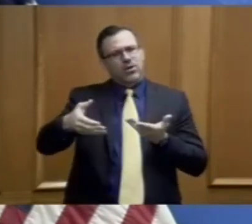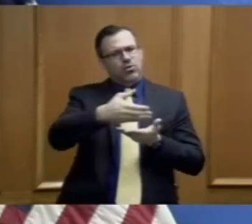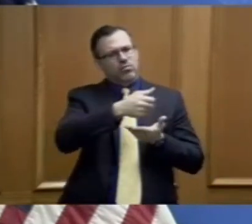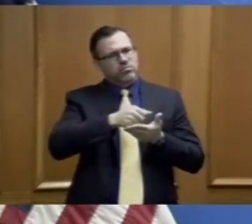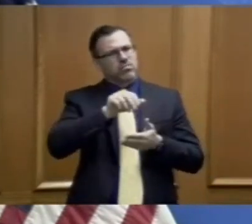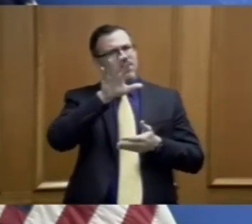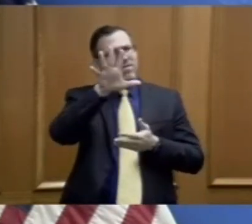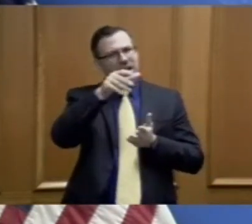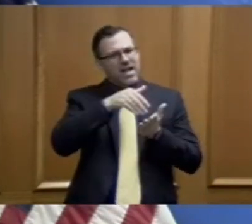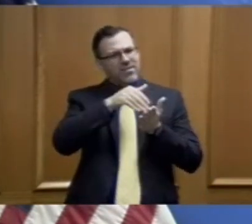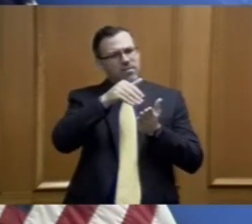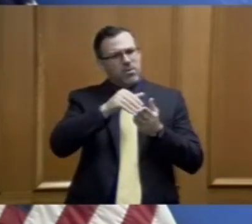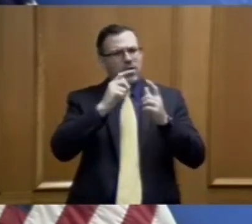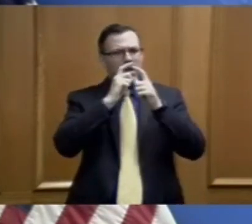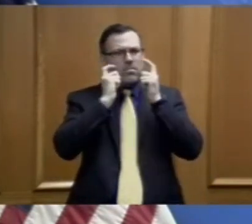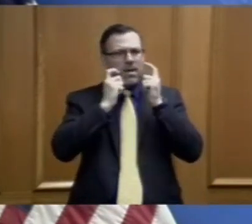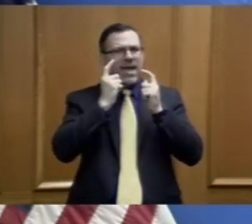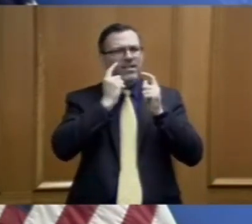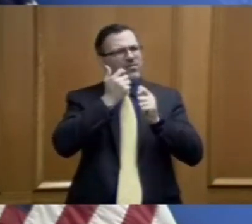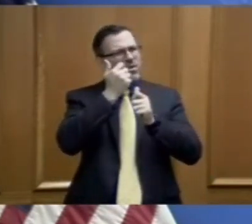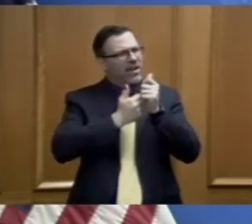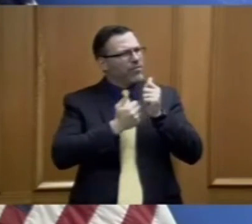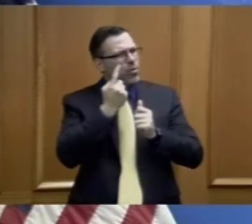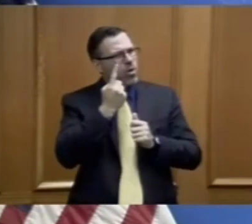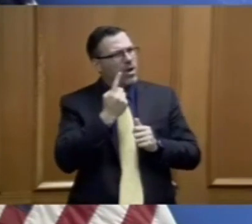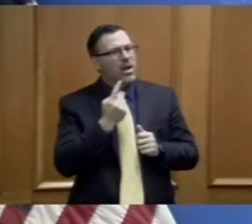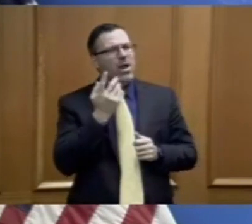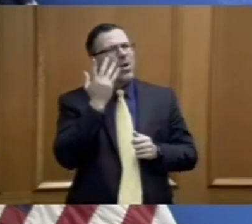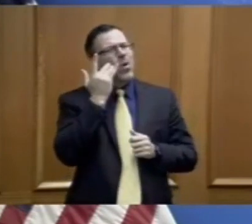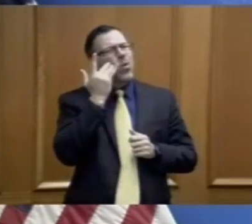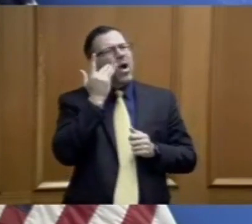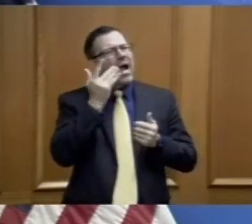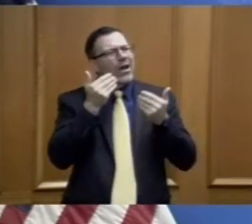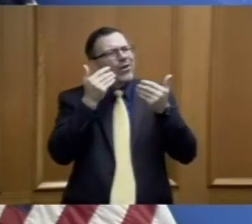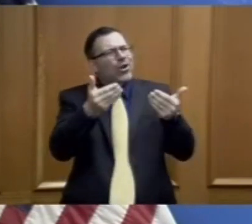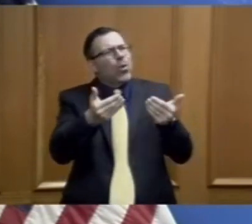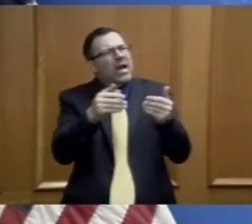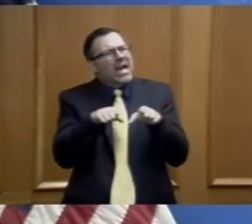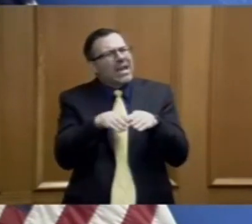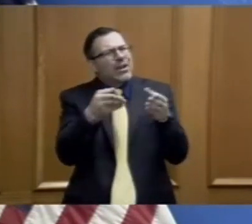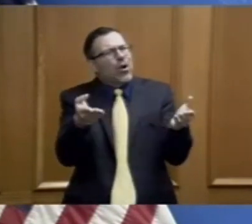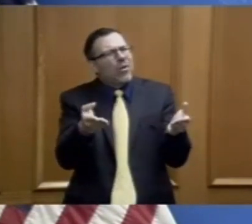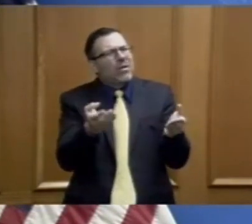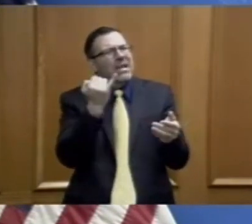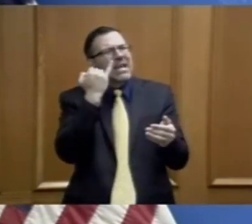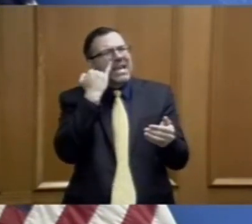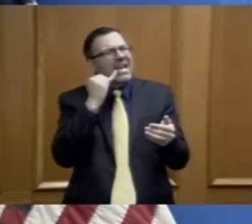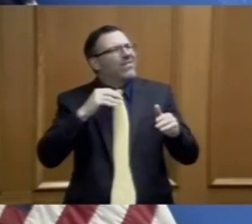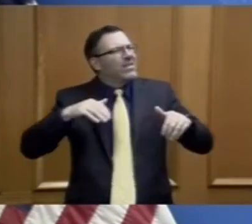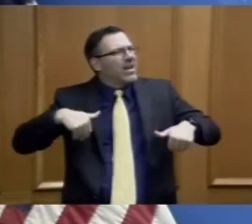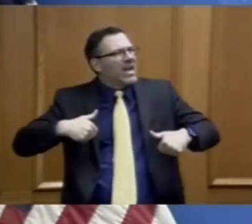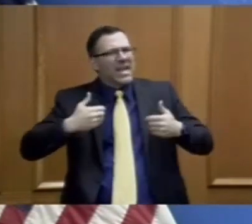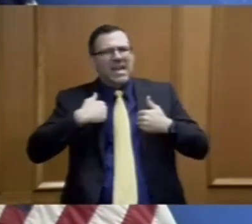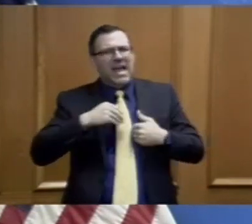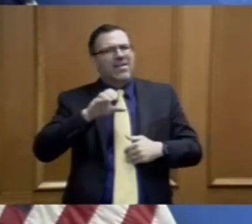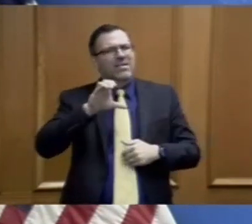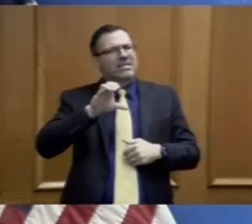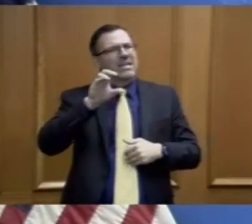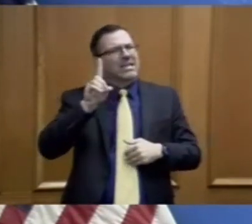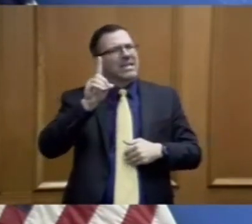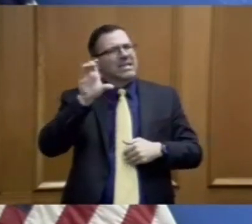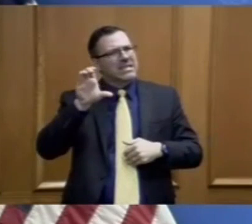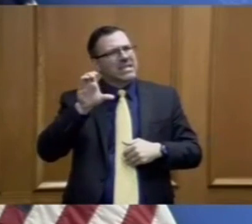every Tennessean. Why go ahead with these reopenings if you don't have CDC recommended